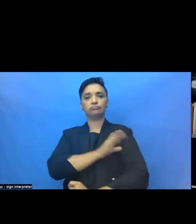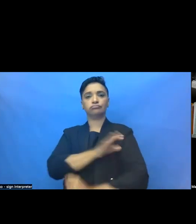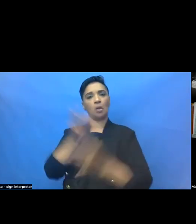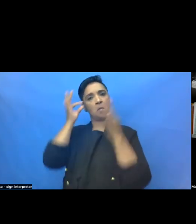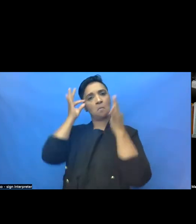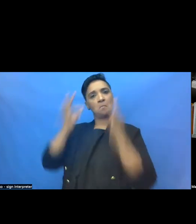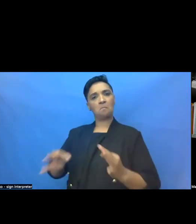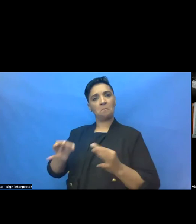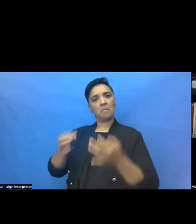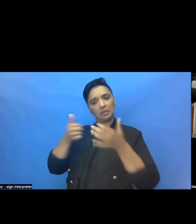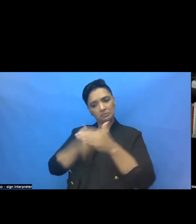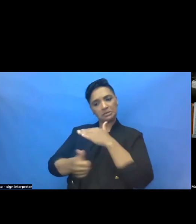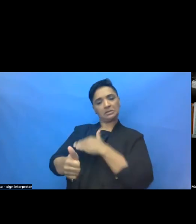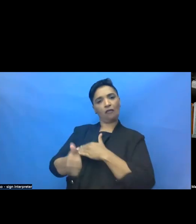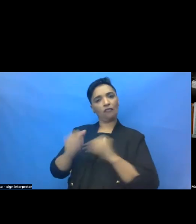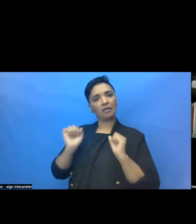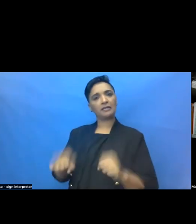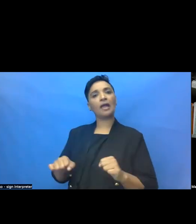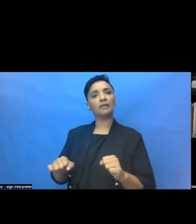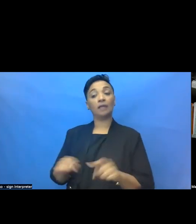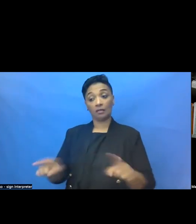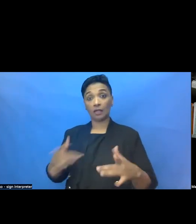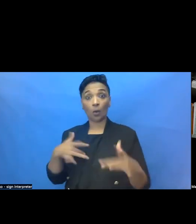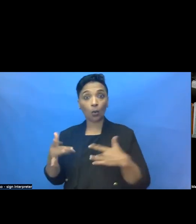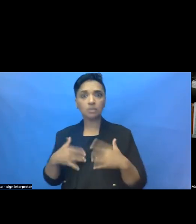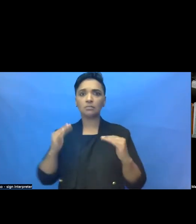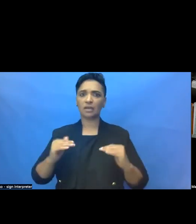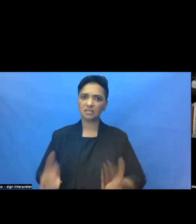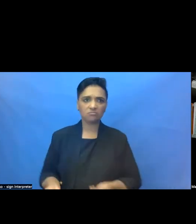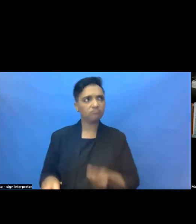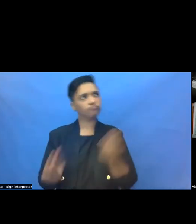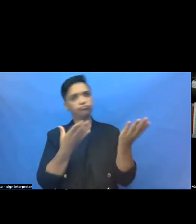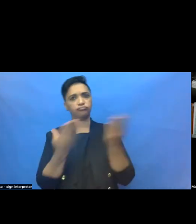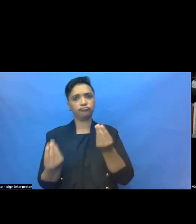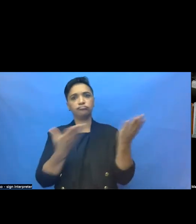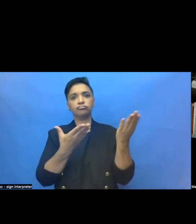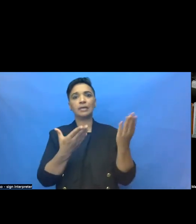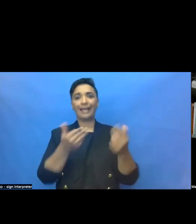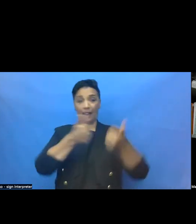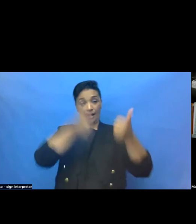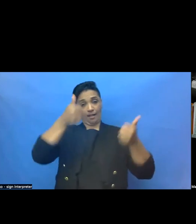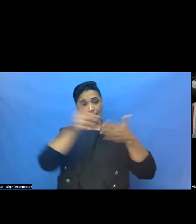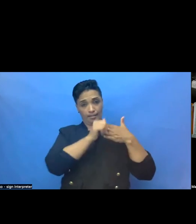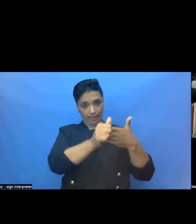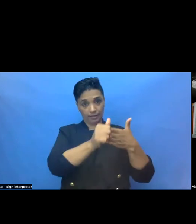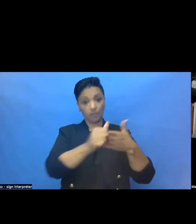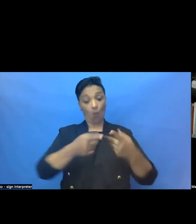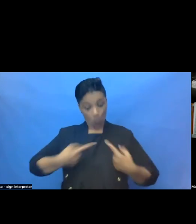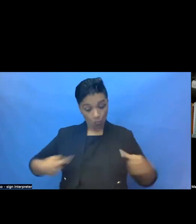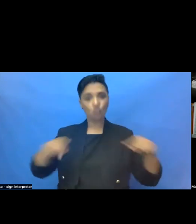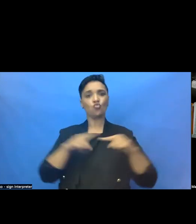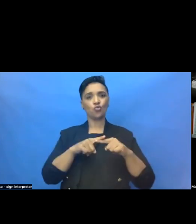opinions and their concerns must be raised to the highest level of humanitarian leadership. So we as a humanitarian system